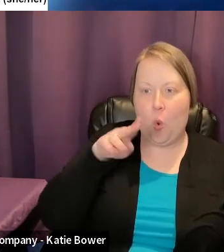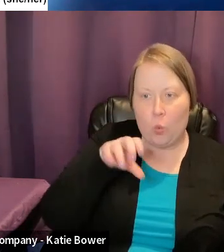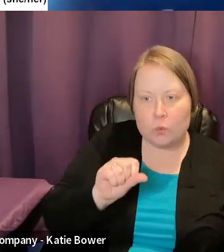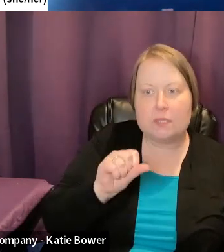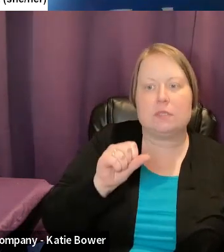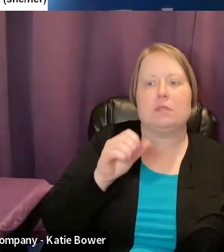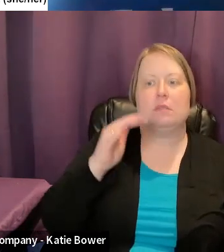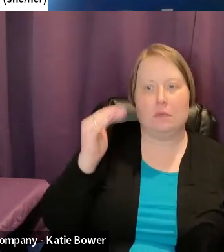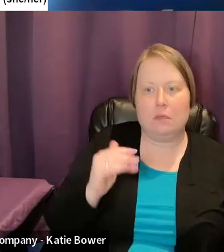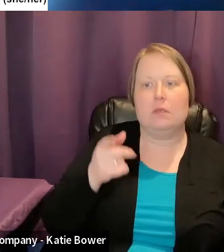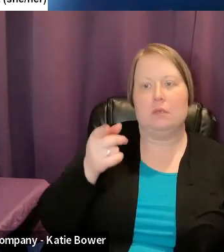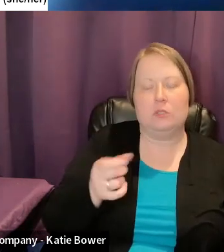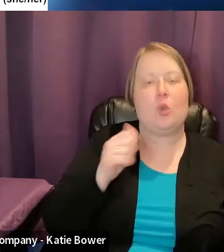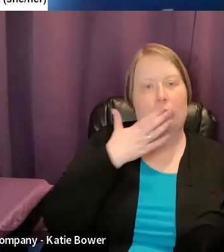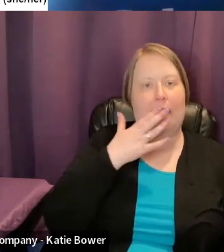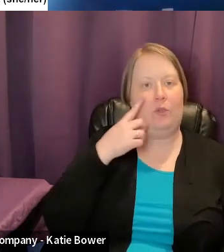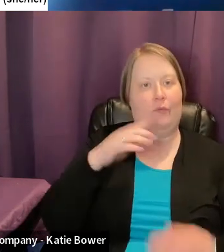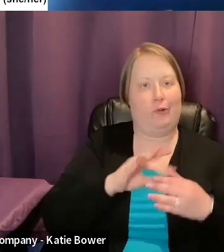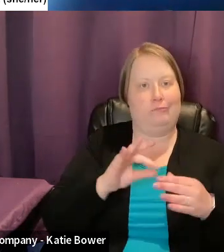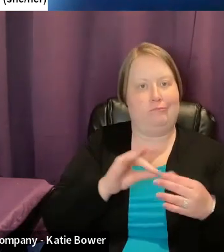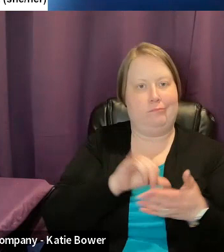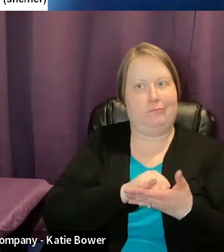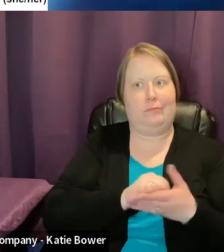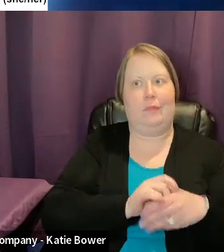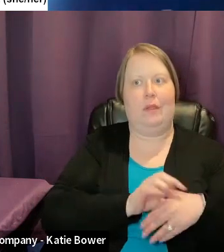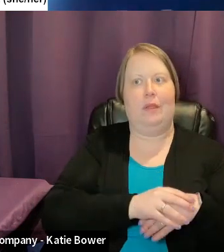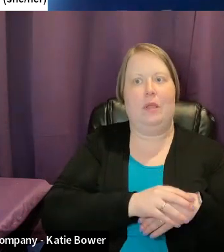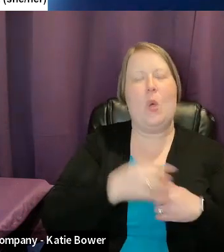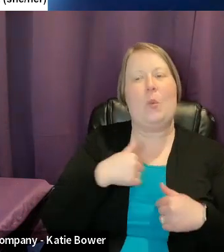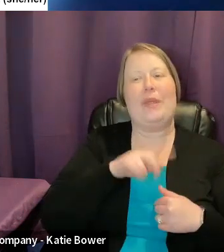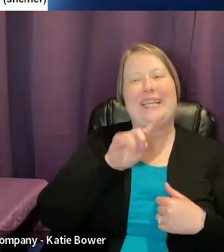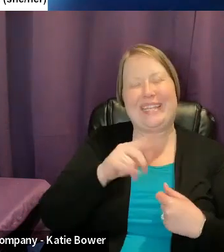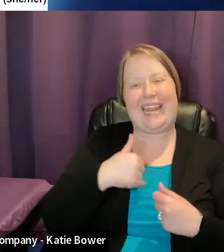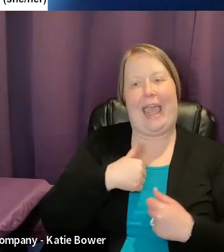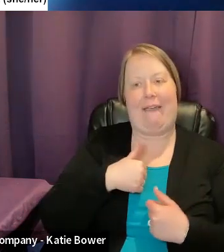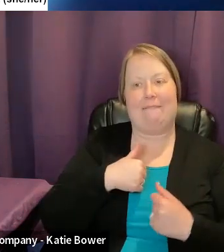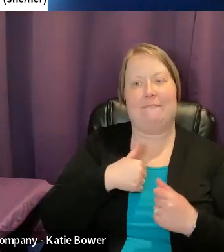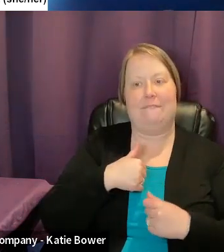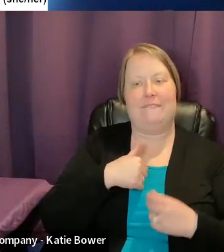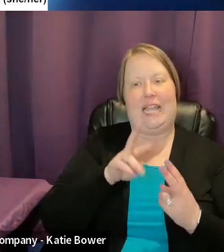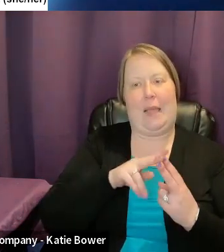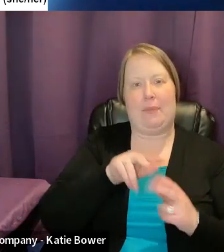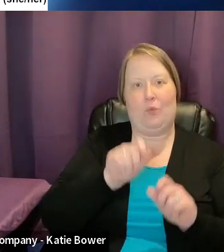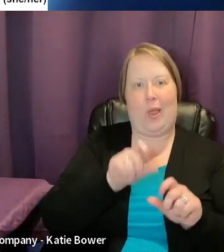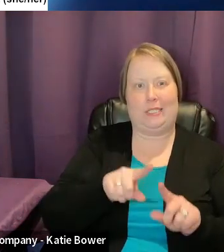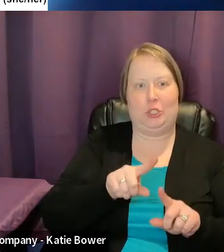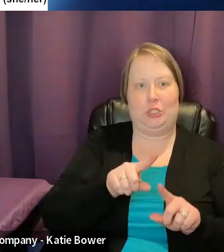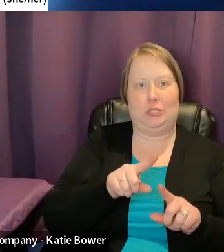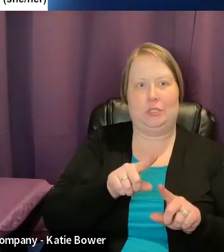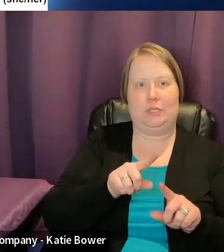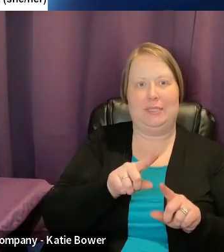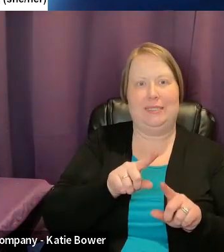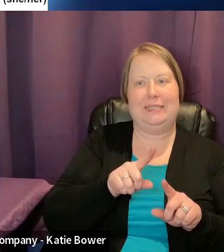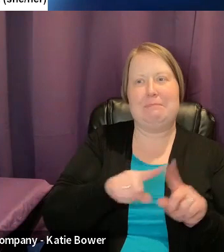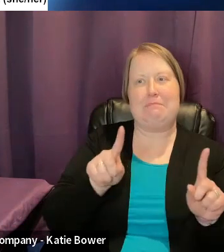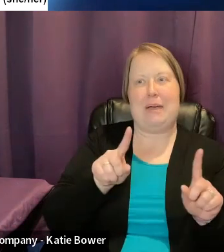you all for sharing that as well. We did have a couple of questions. We don't